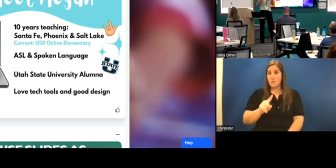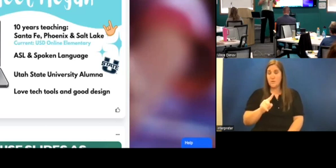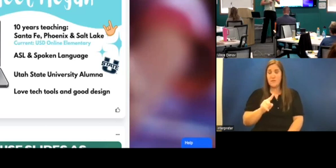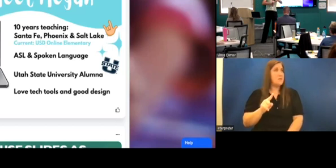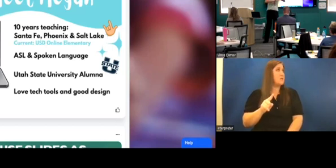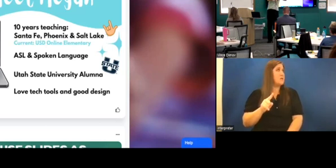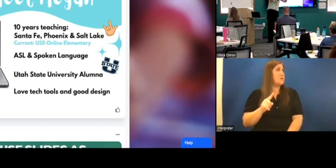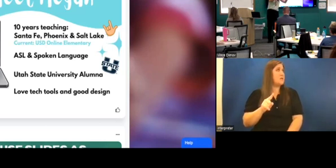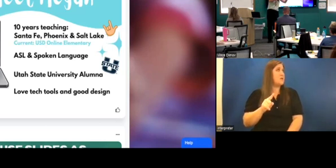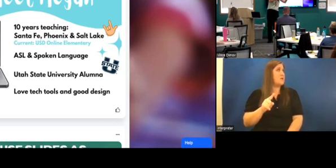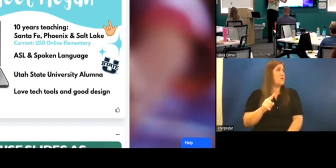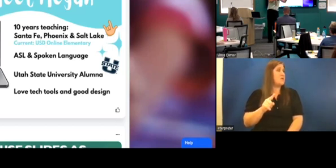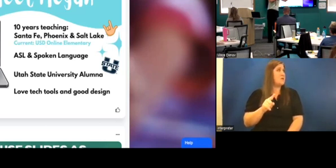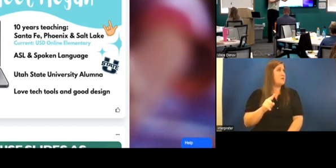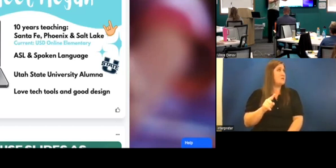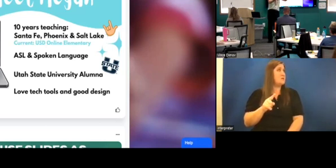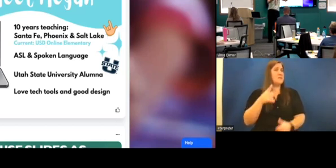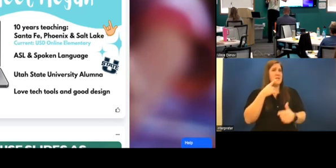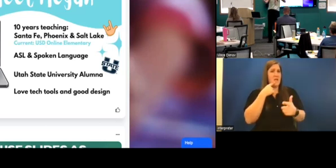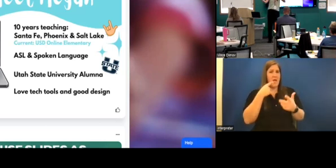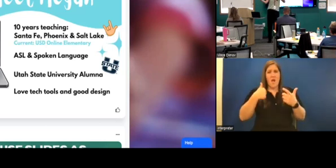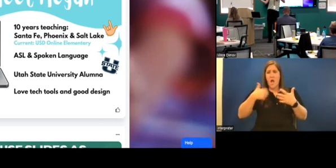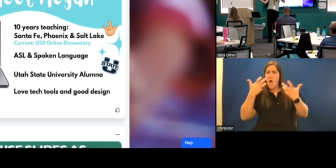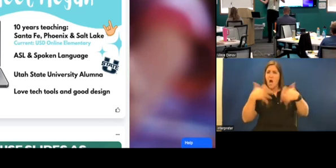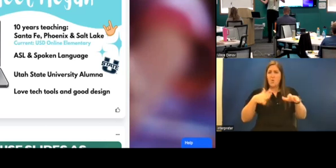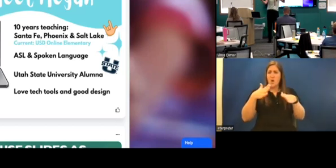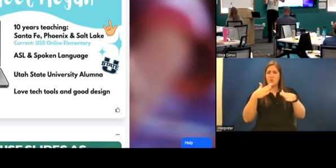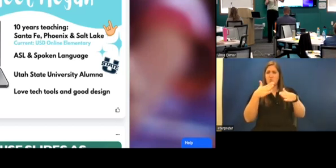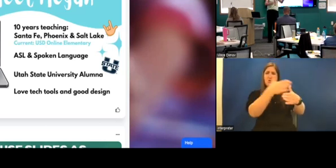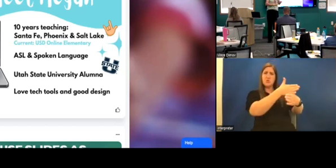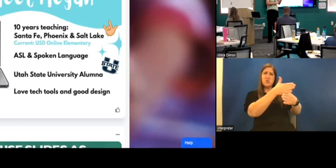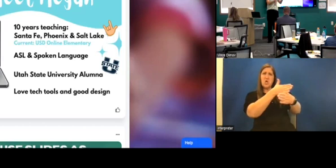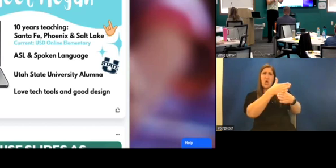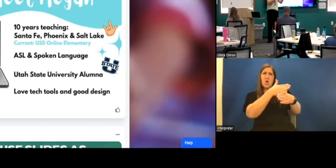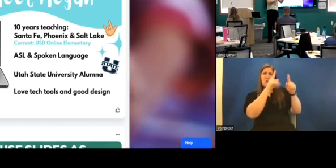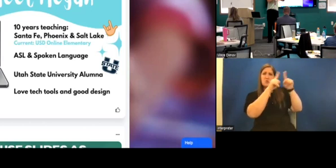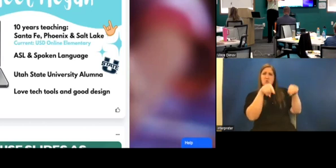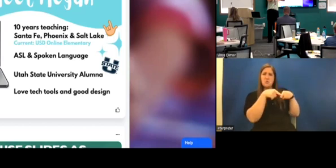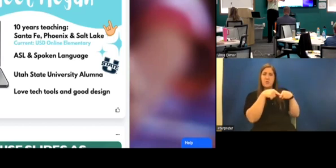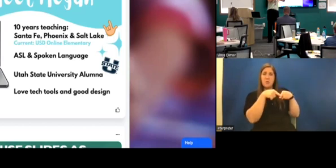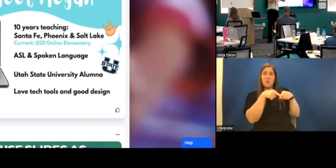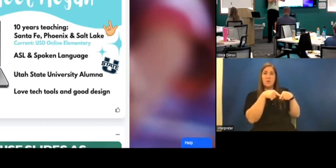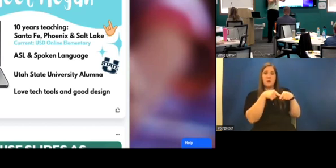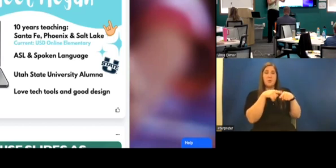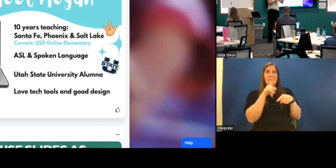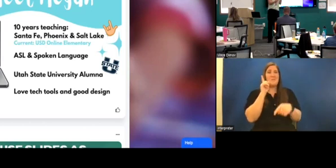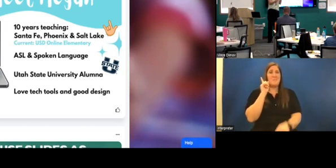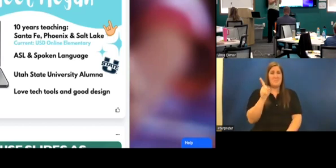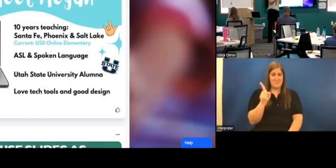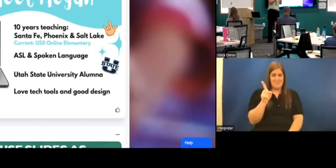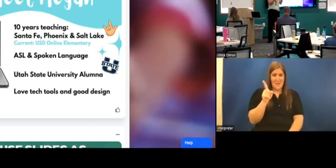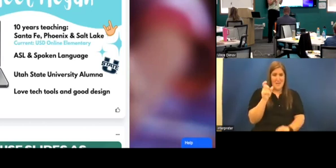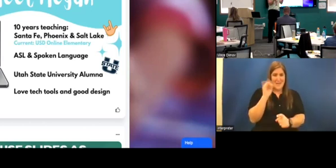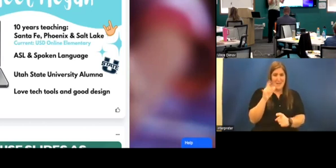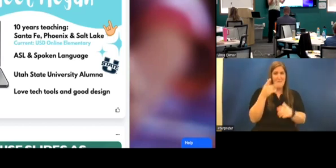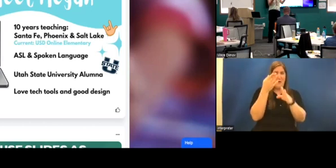want to share a screen, because I have to share a screen, right? We all have to share a screen when you teach virtually. But if I share a screen on the iPad, I become this little teeny